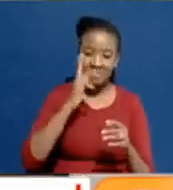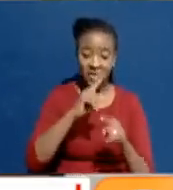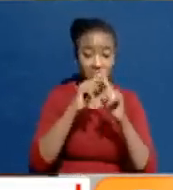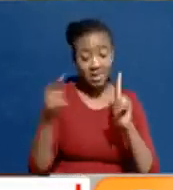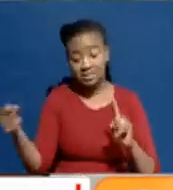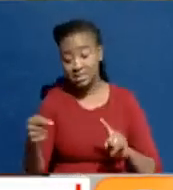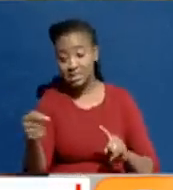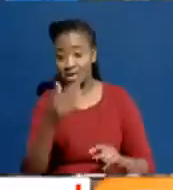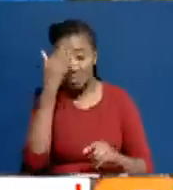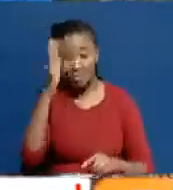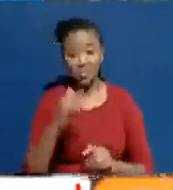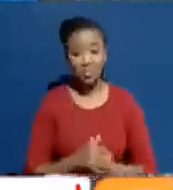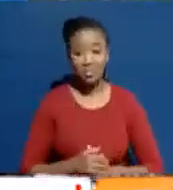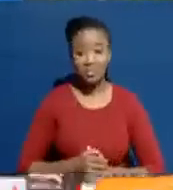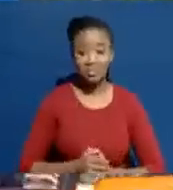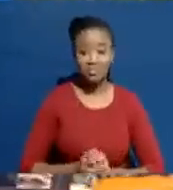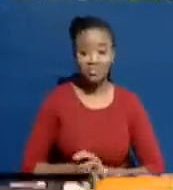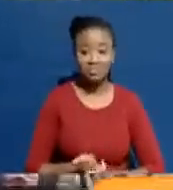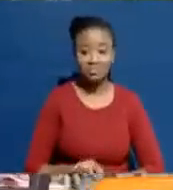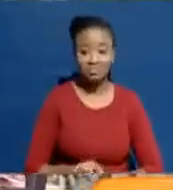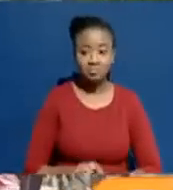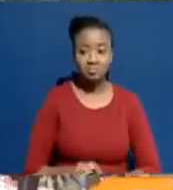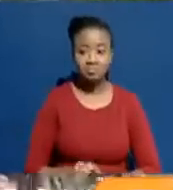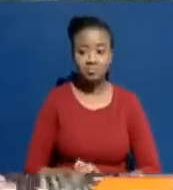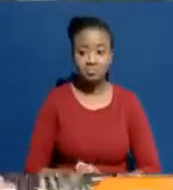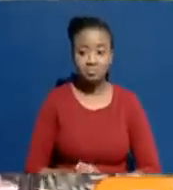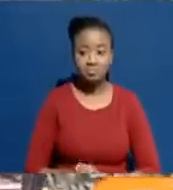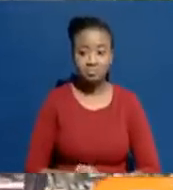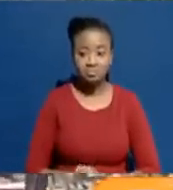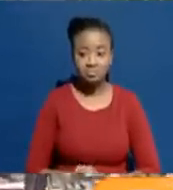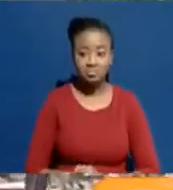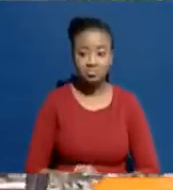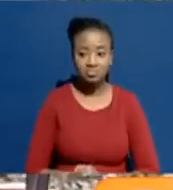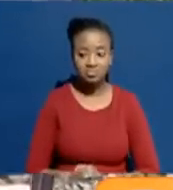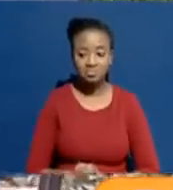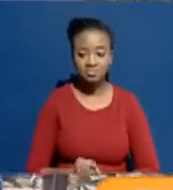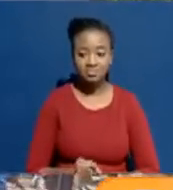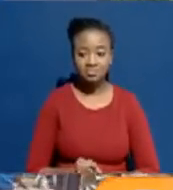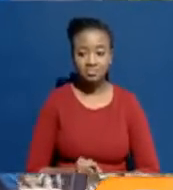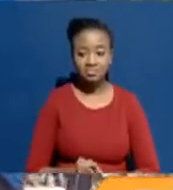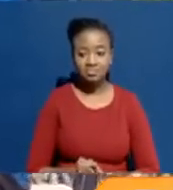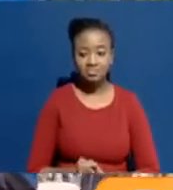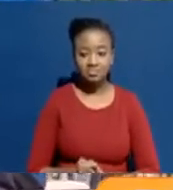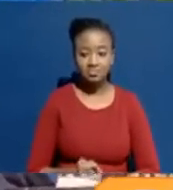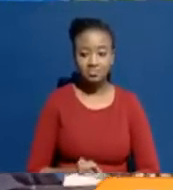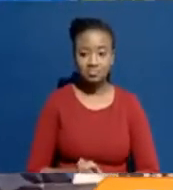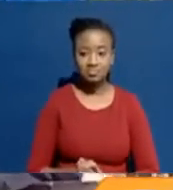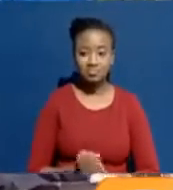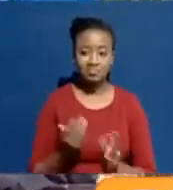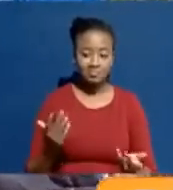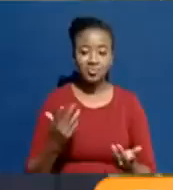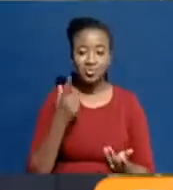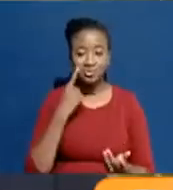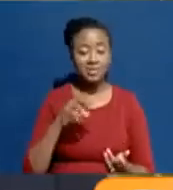really thinks about what it took. Wewe kitu kani? Mimi kama watu wengine wamenyamasa, mimi sita nyamasa. It's basically